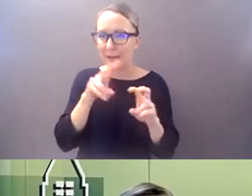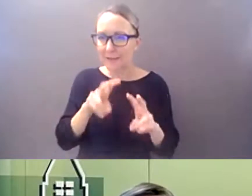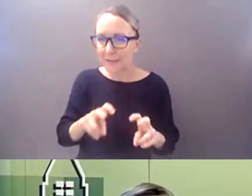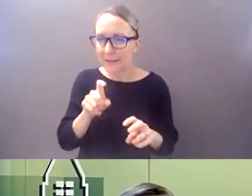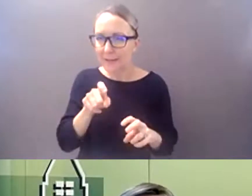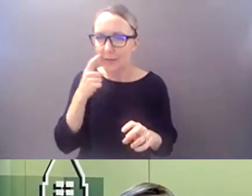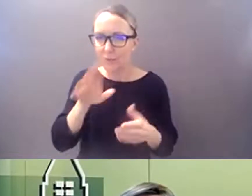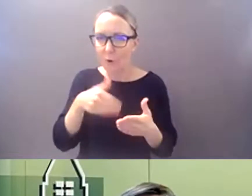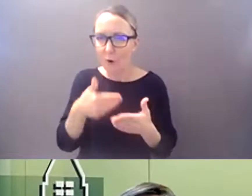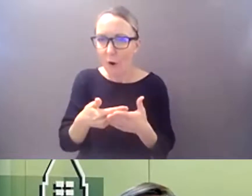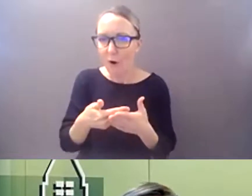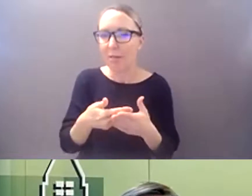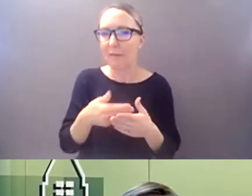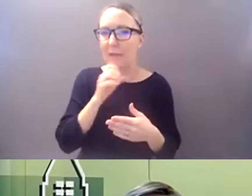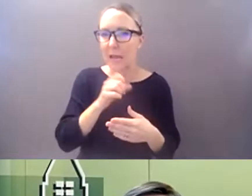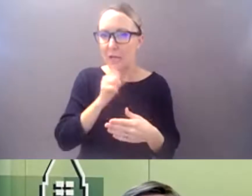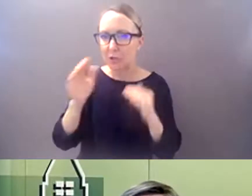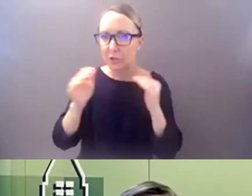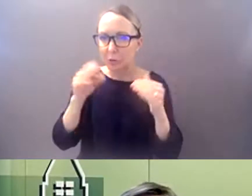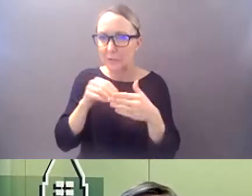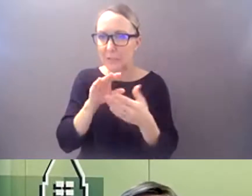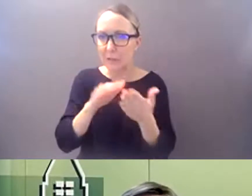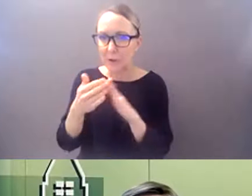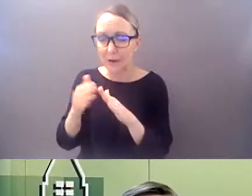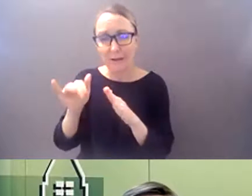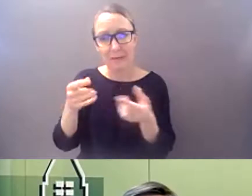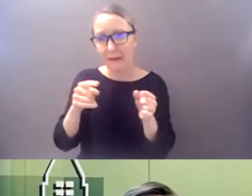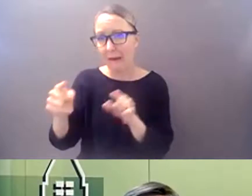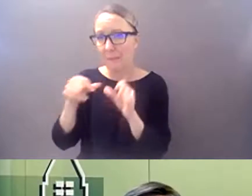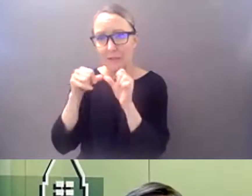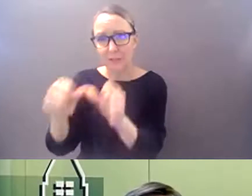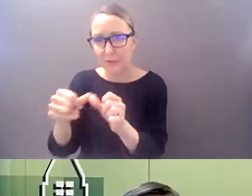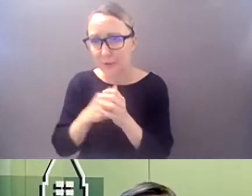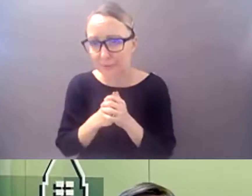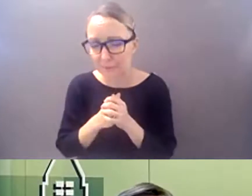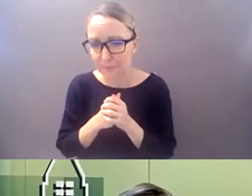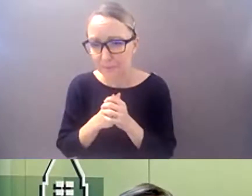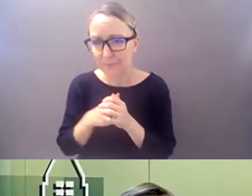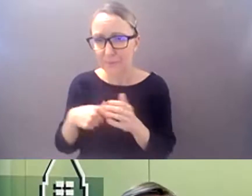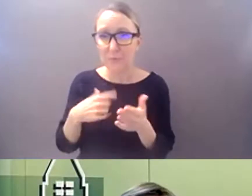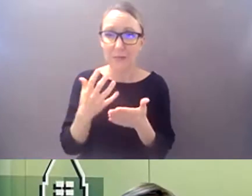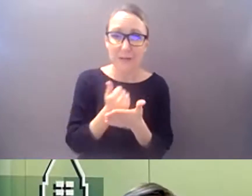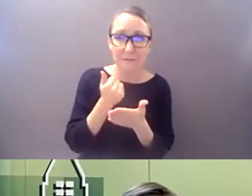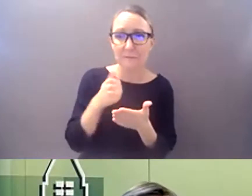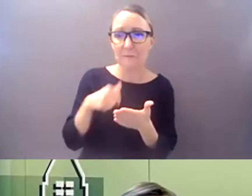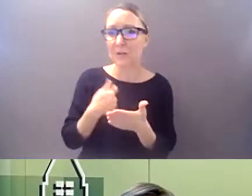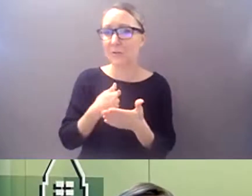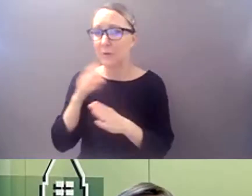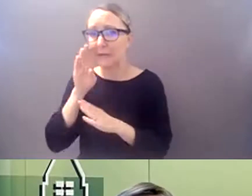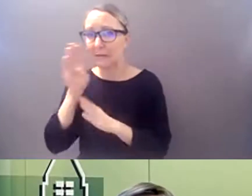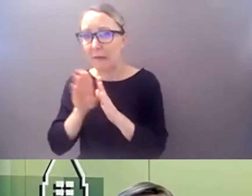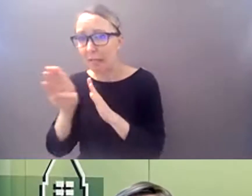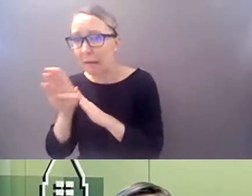community. That is happening on an ongoing basis. We leverage, repurpose, develop, and fund